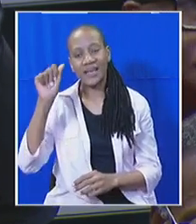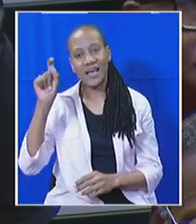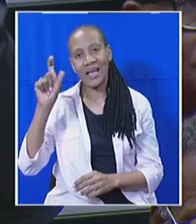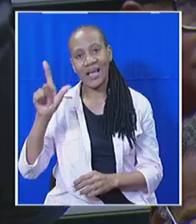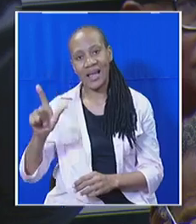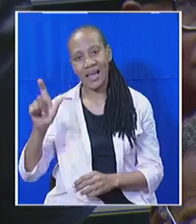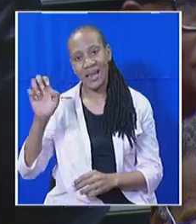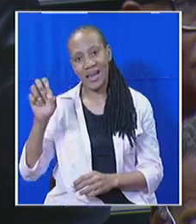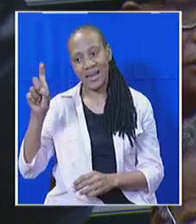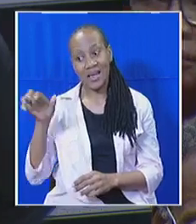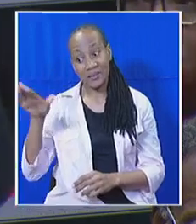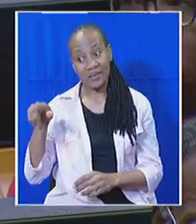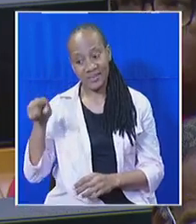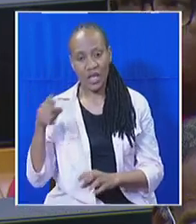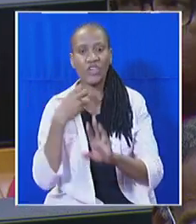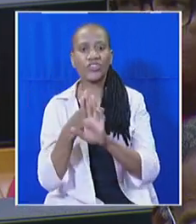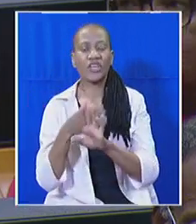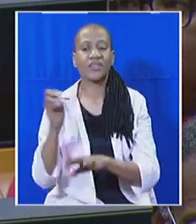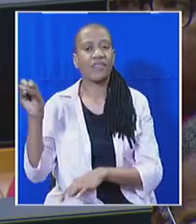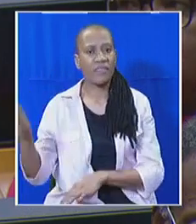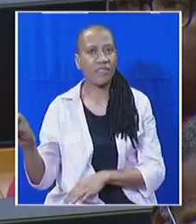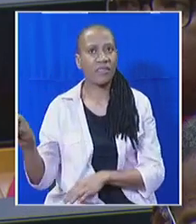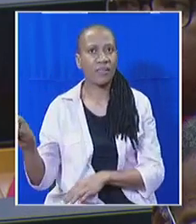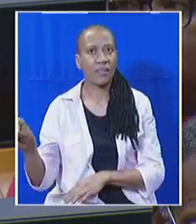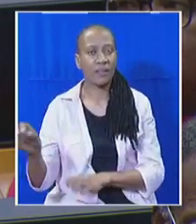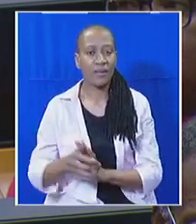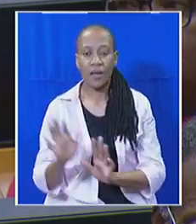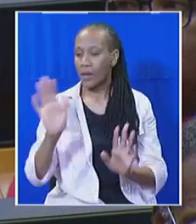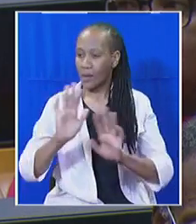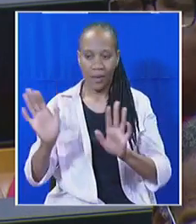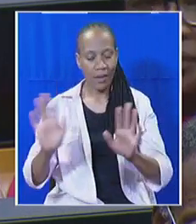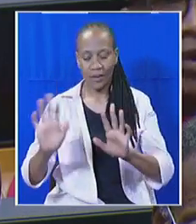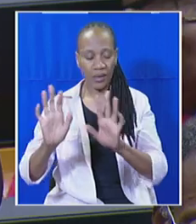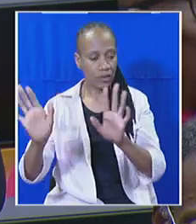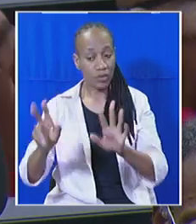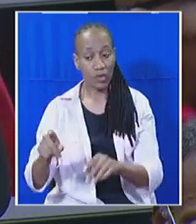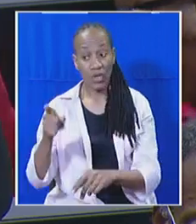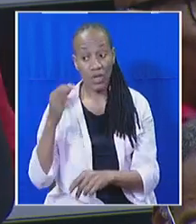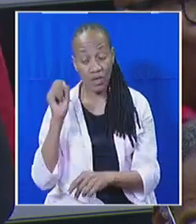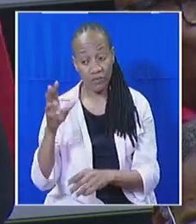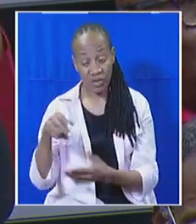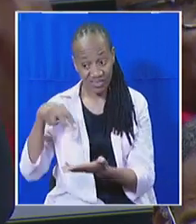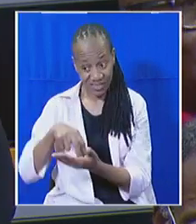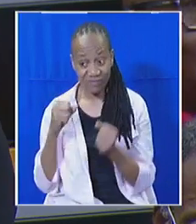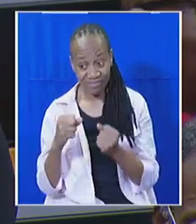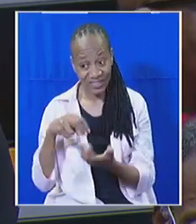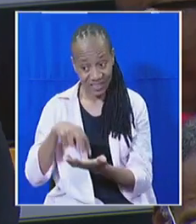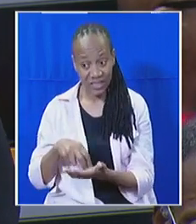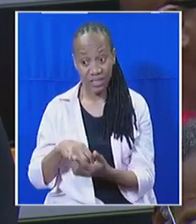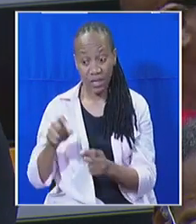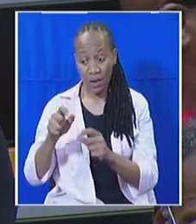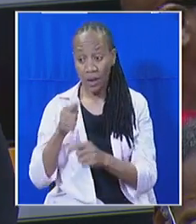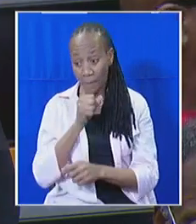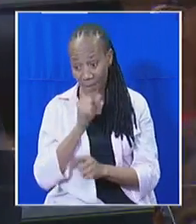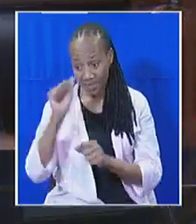No. I'm taking you through. Yes, I'm going to switch off the mic if you don't sit down. She says I'm going to